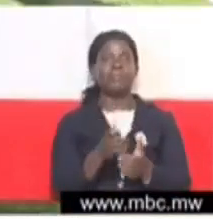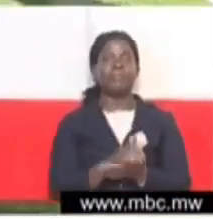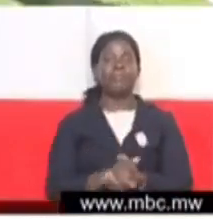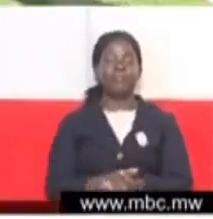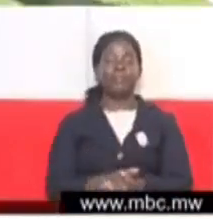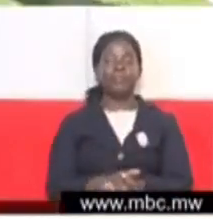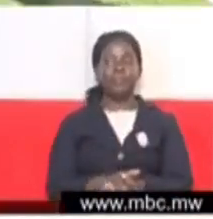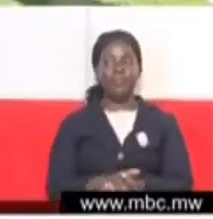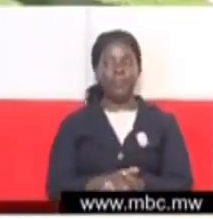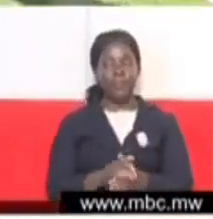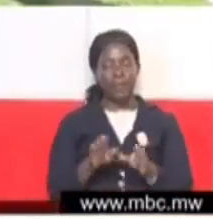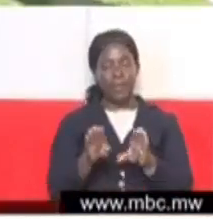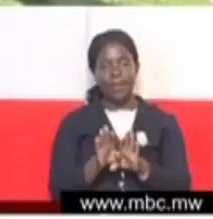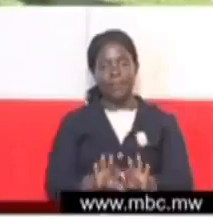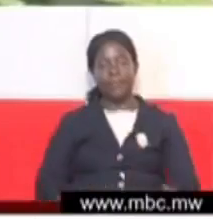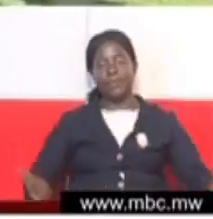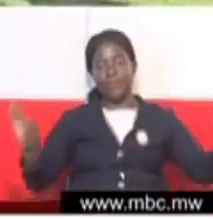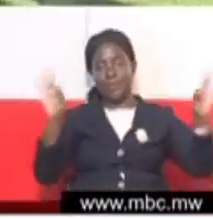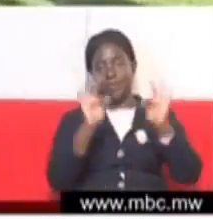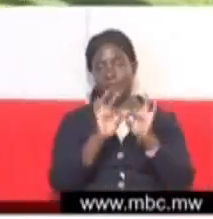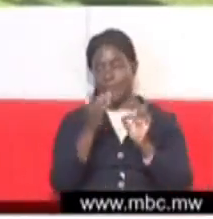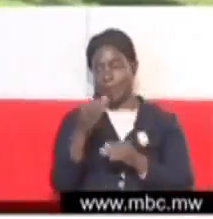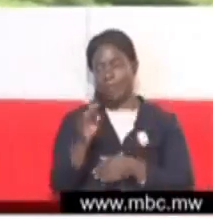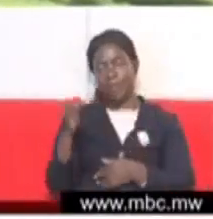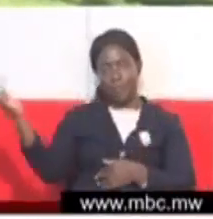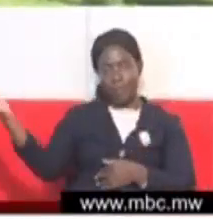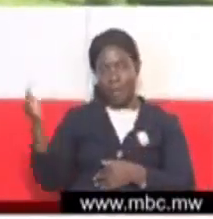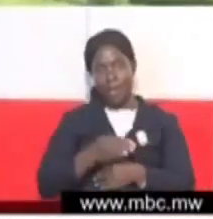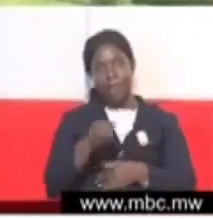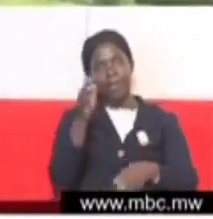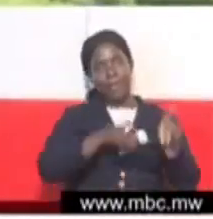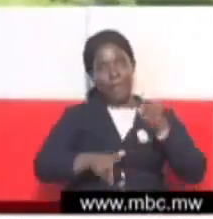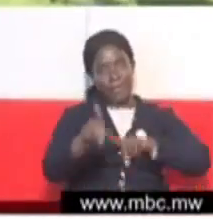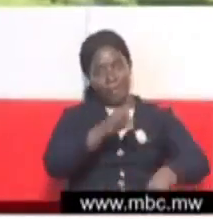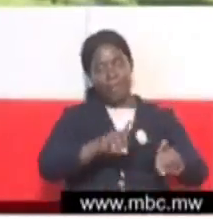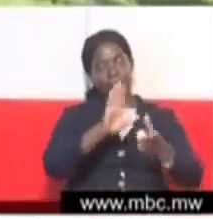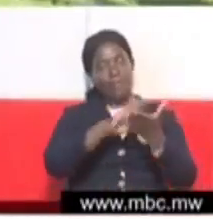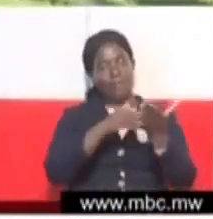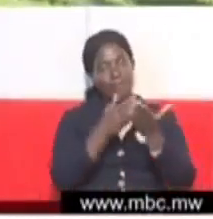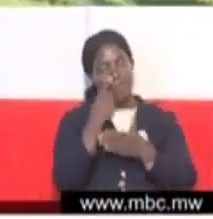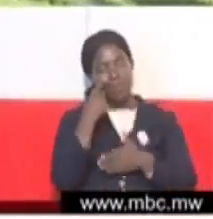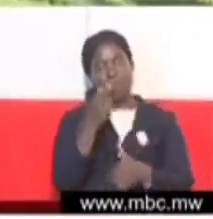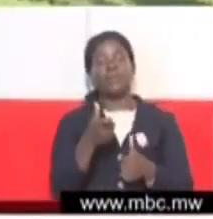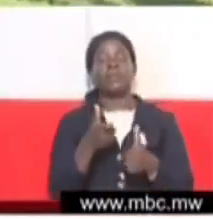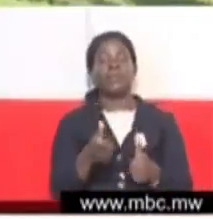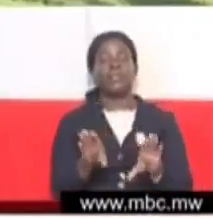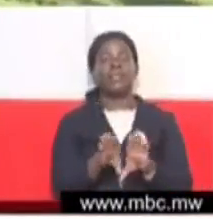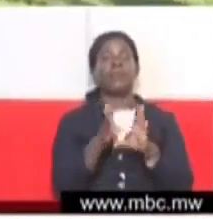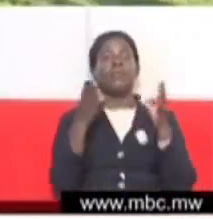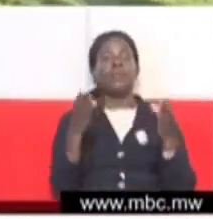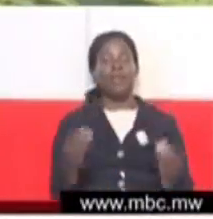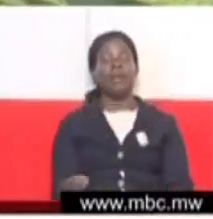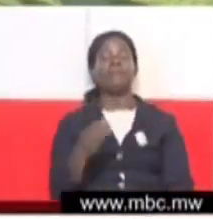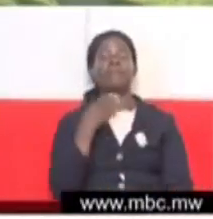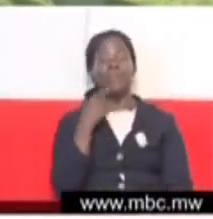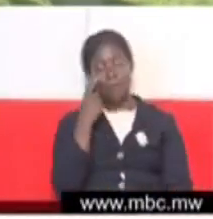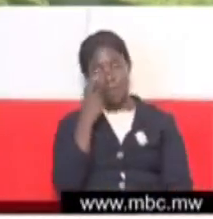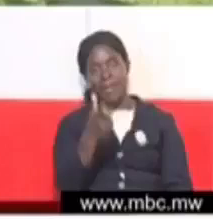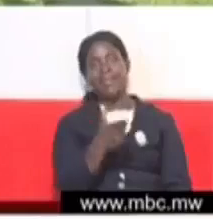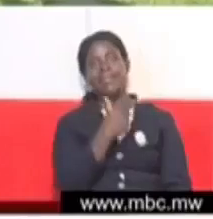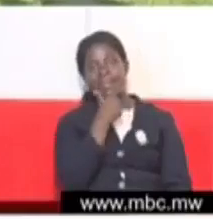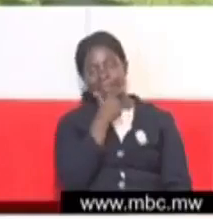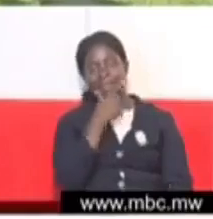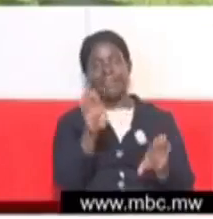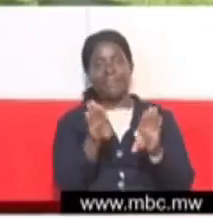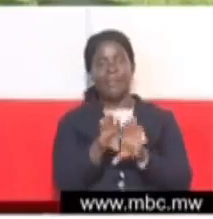It was crucial for him to come to participate because it's a formulation. we have to make sure that our interests as